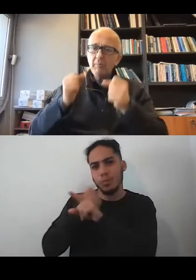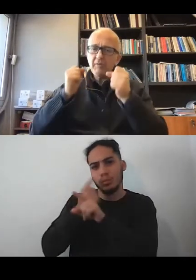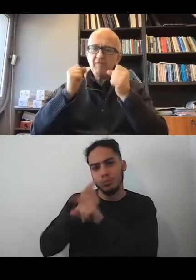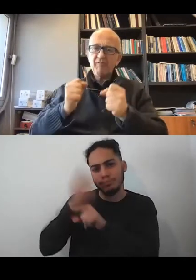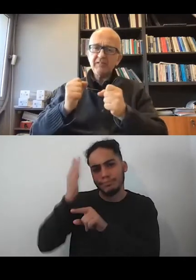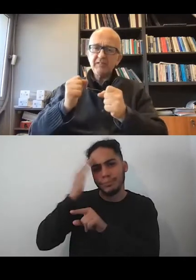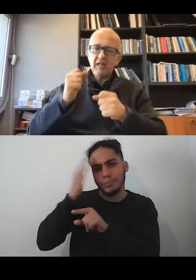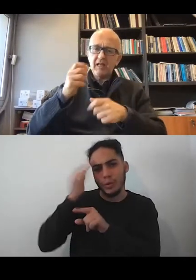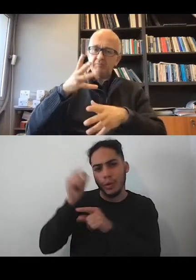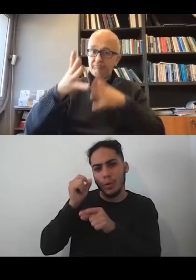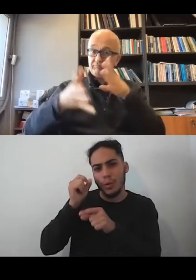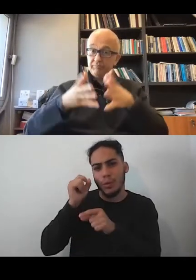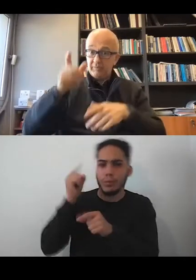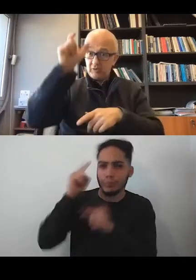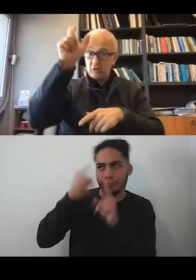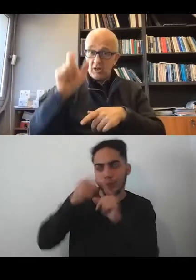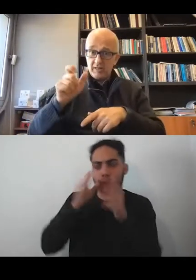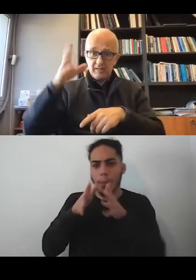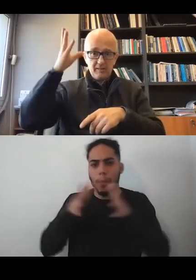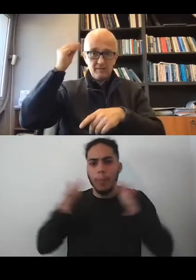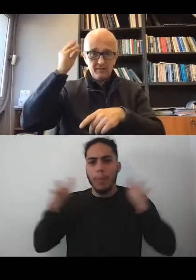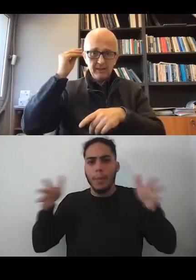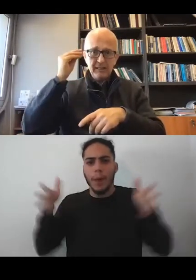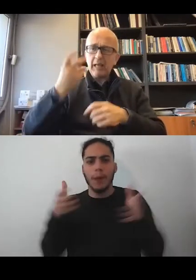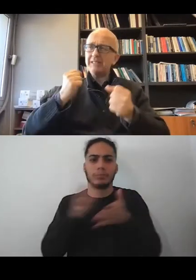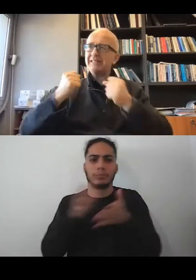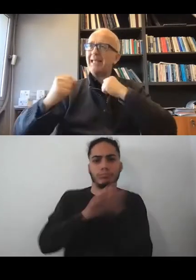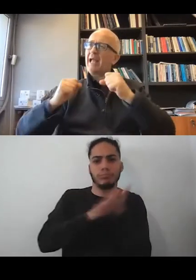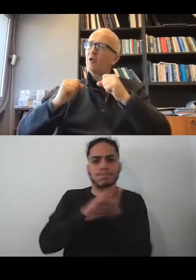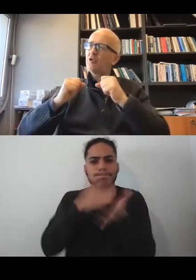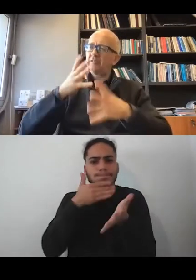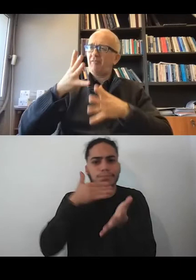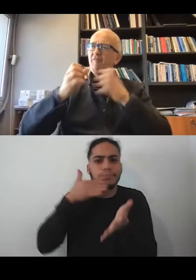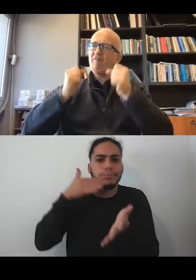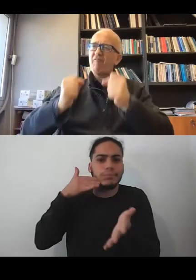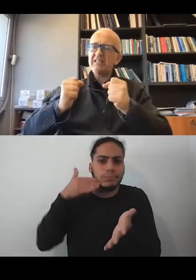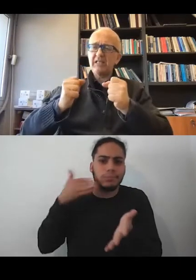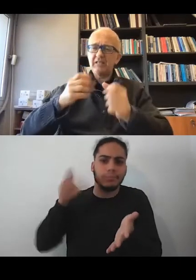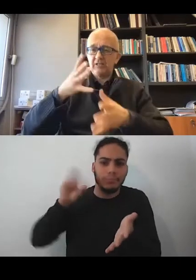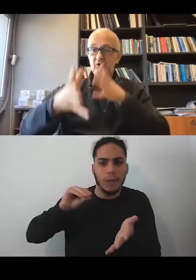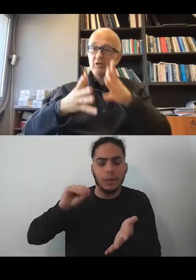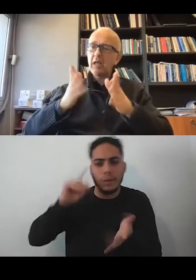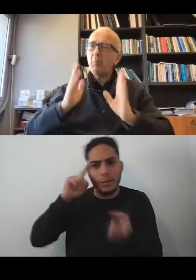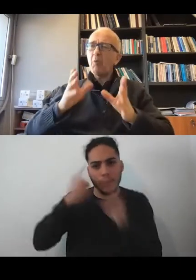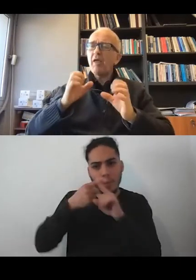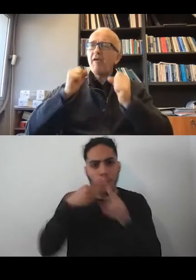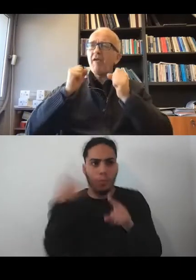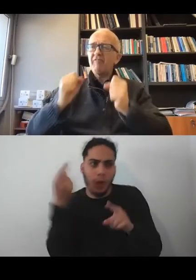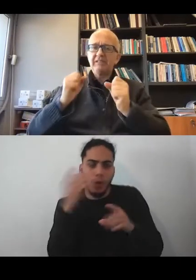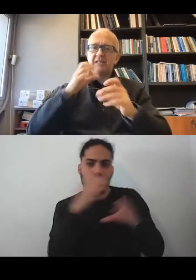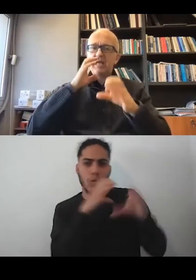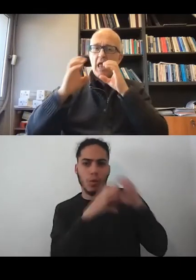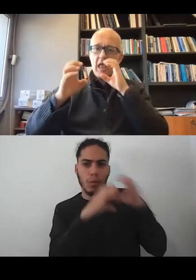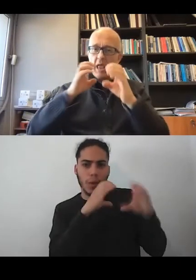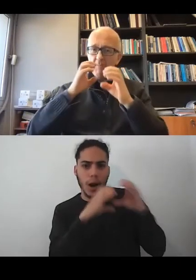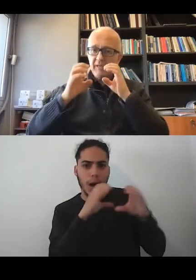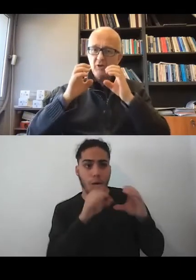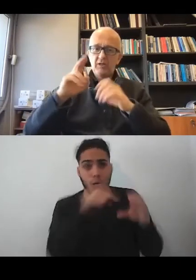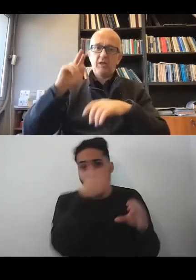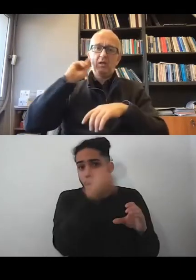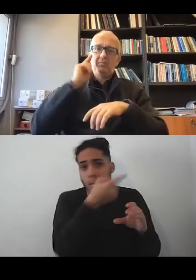and also the sign language skills that can be used to communicate with deaf